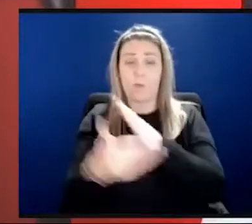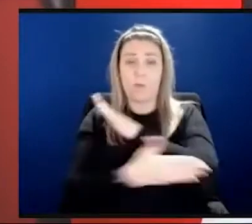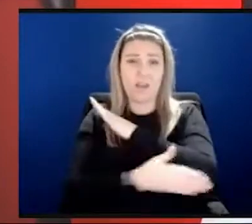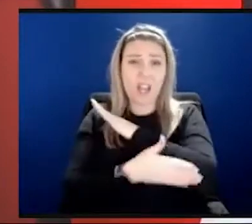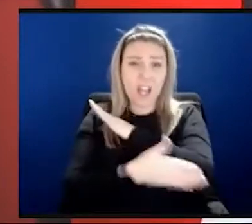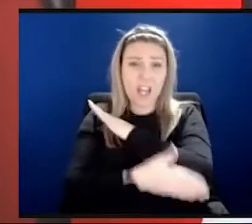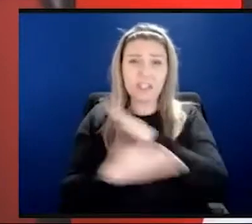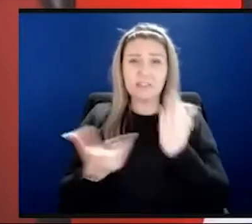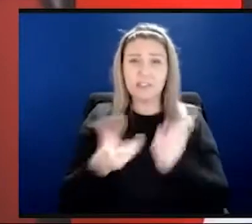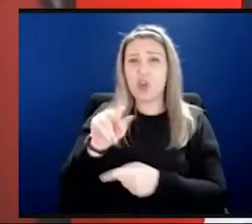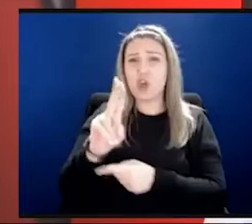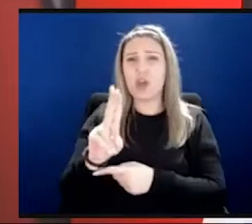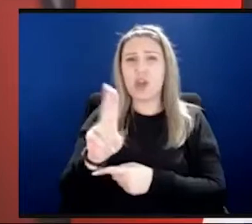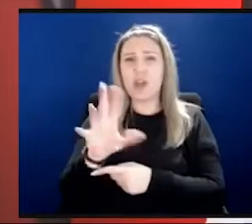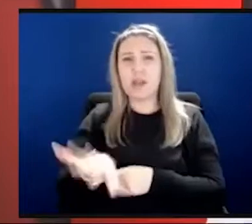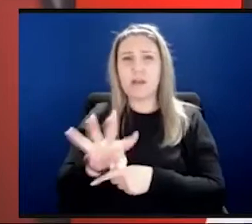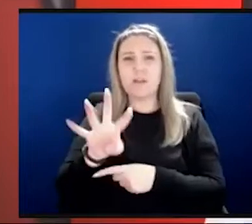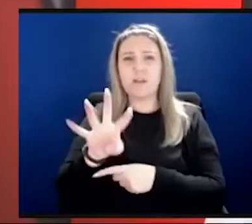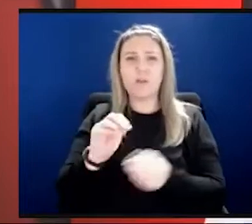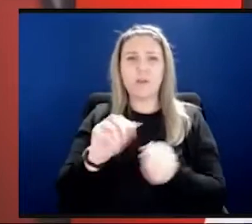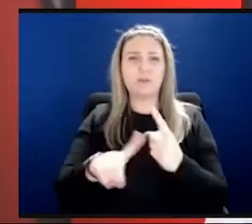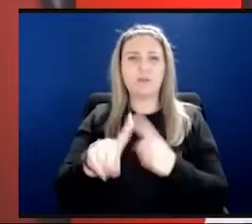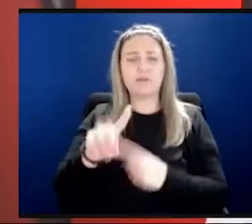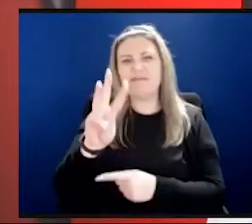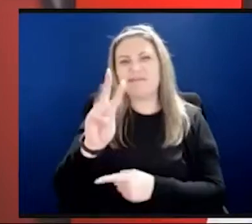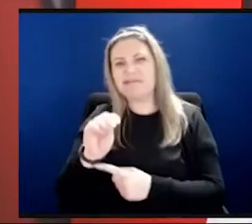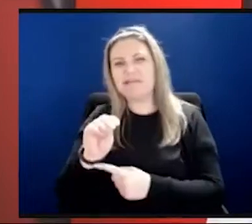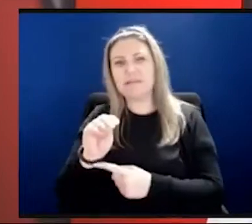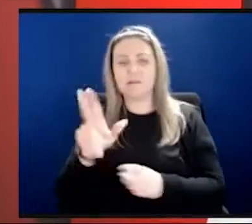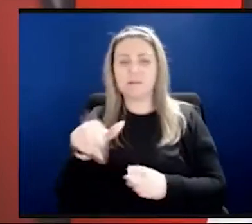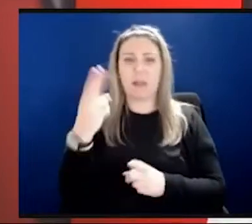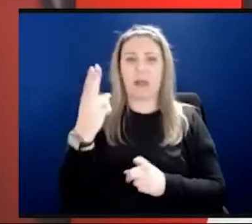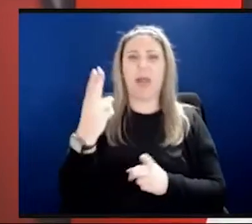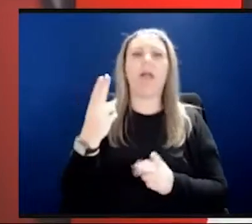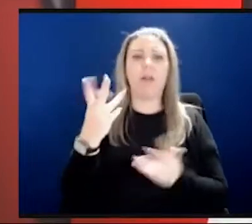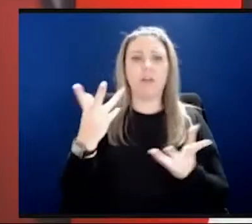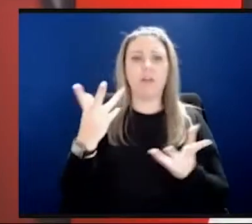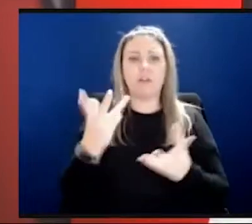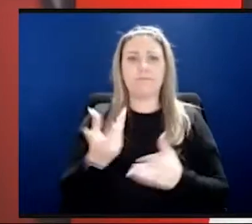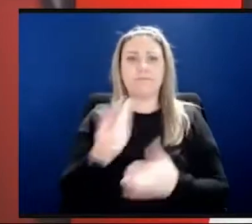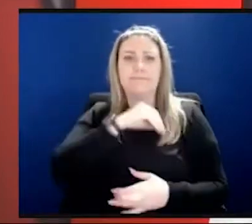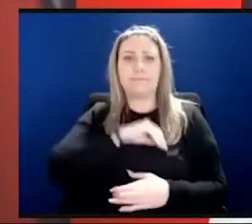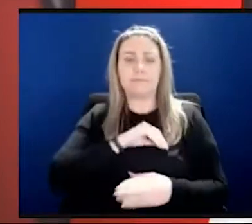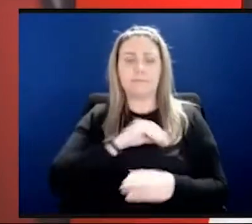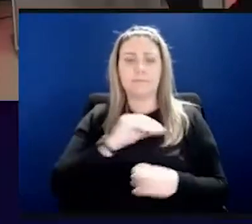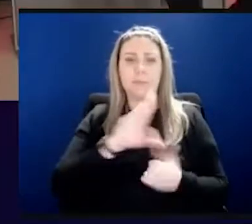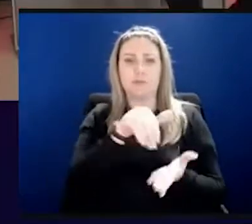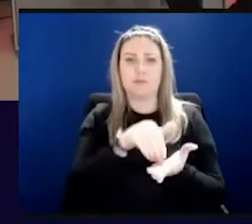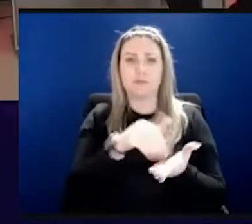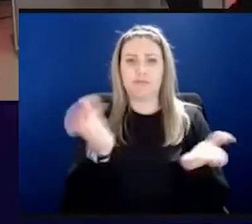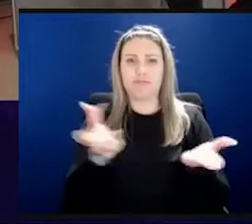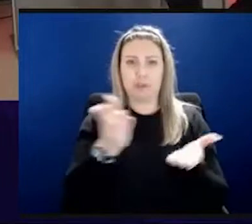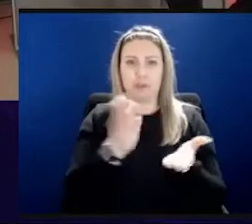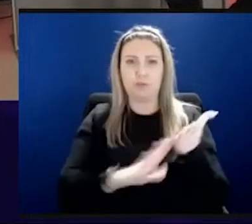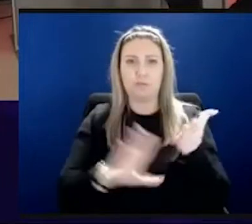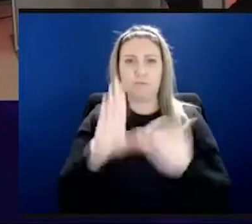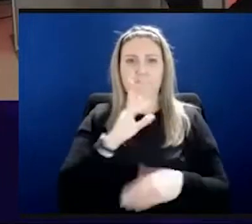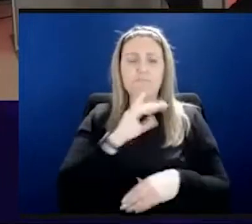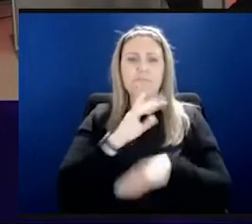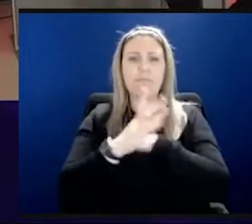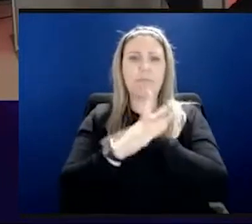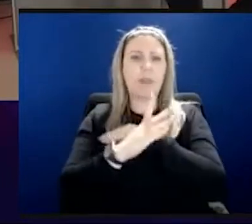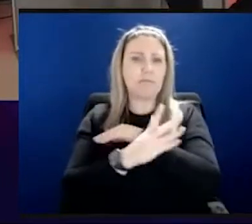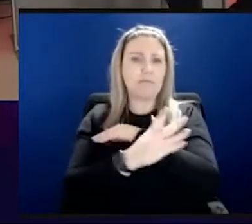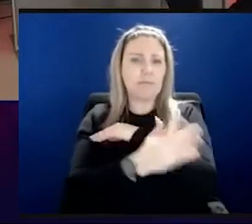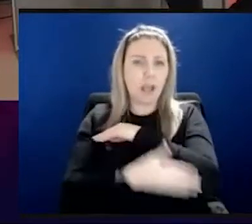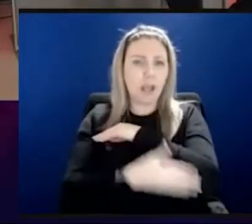of 40 to 60, which would put us at one of the higher volume implanting centers in the country. When it comes to how the LVAD works, I've talked